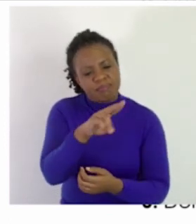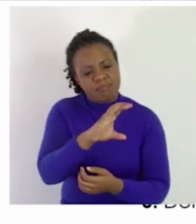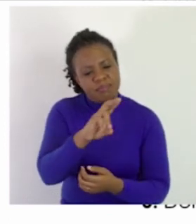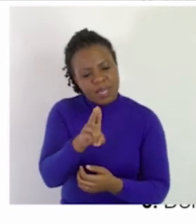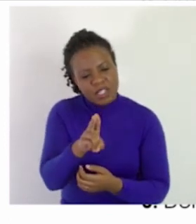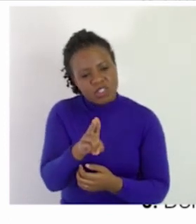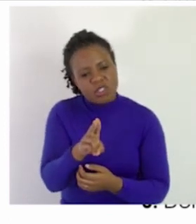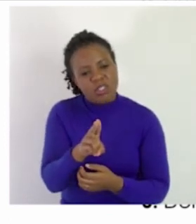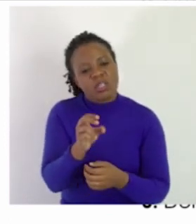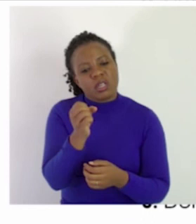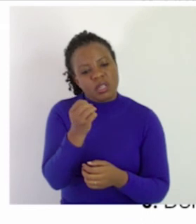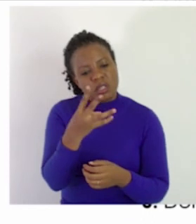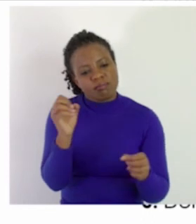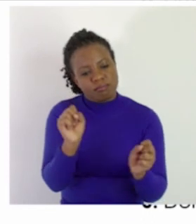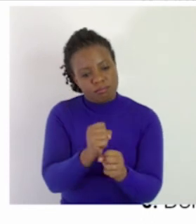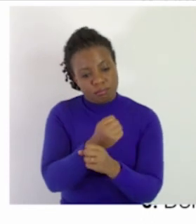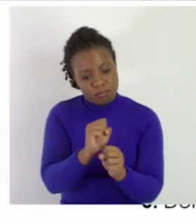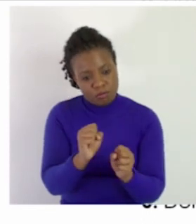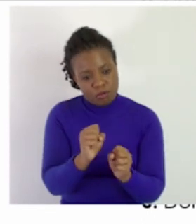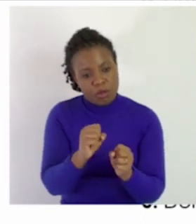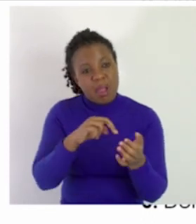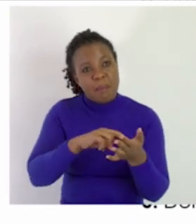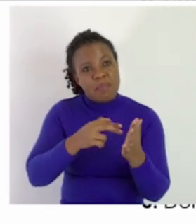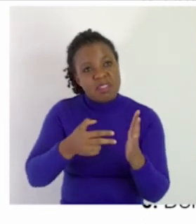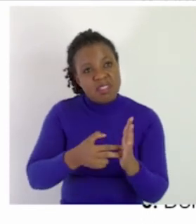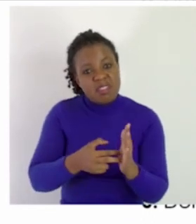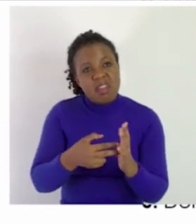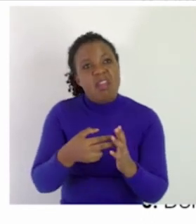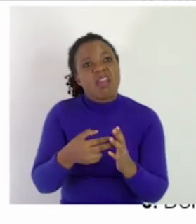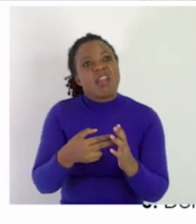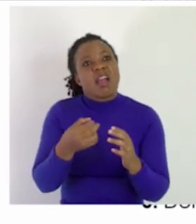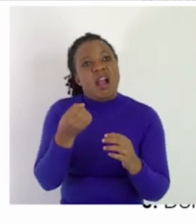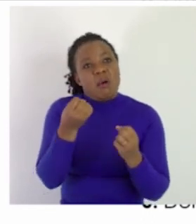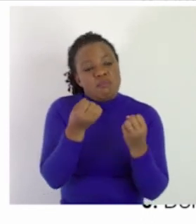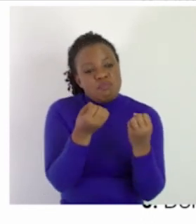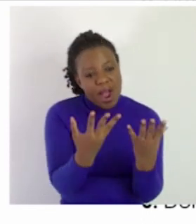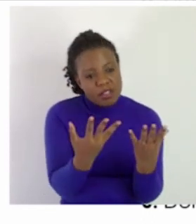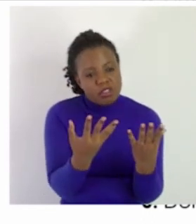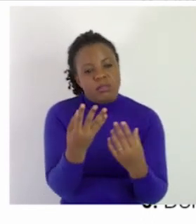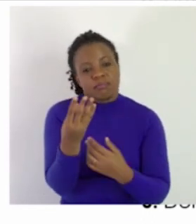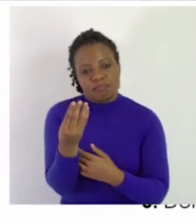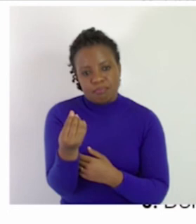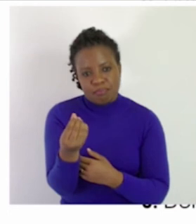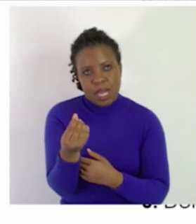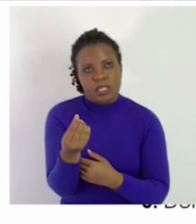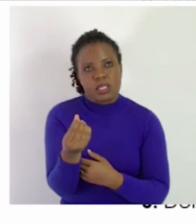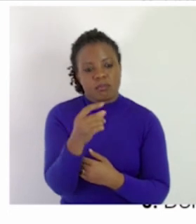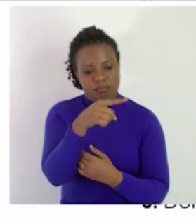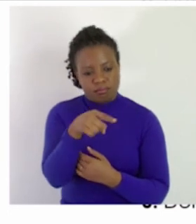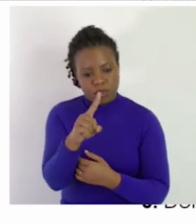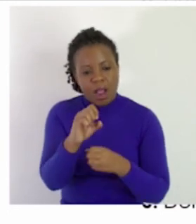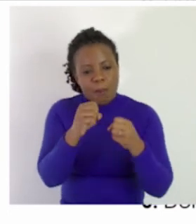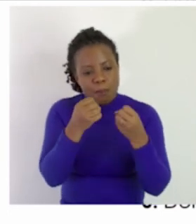on uncountable nouns. How much money do you have there? That becomes